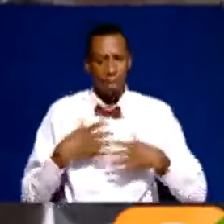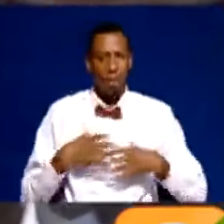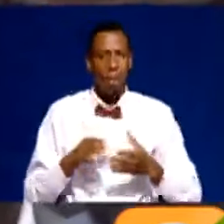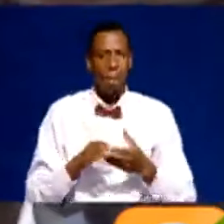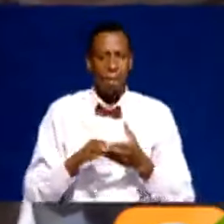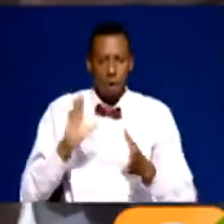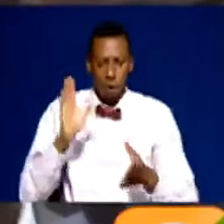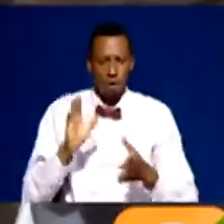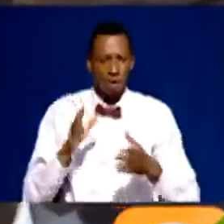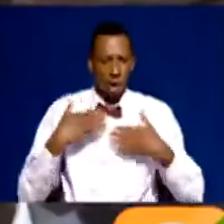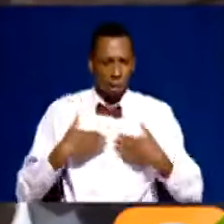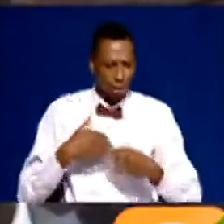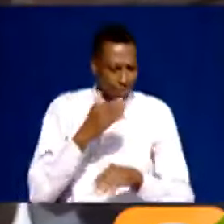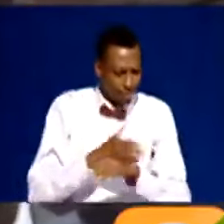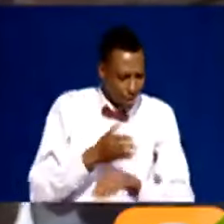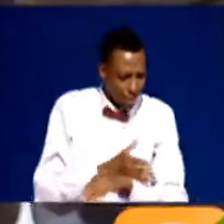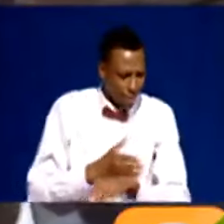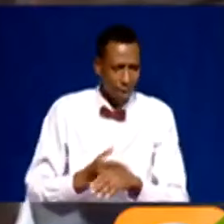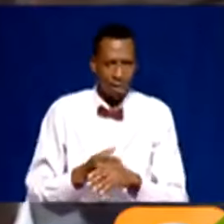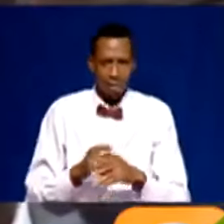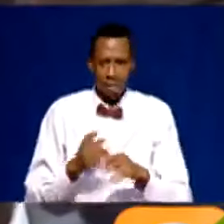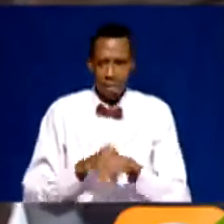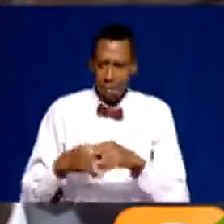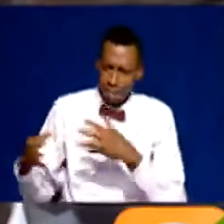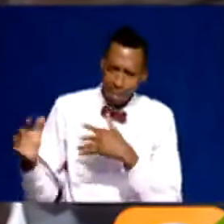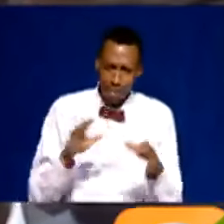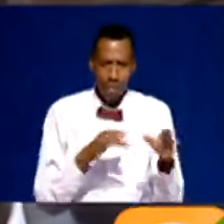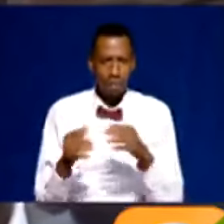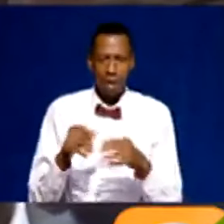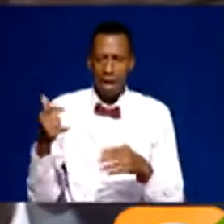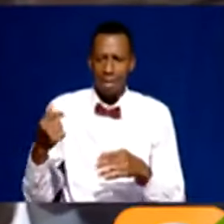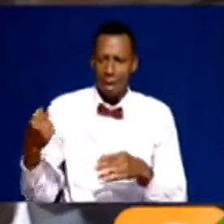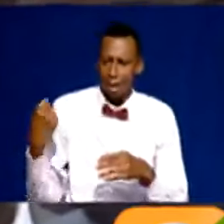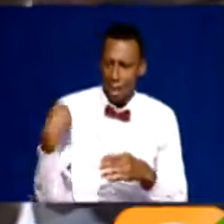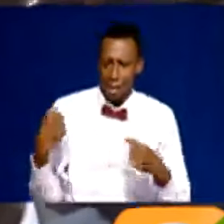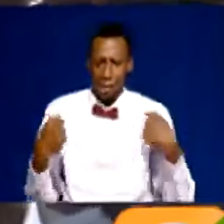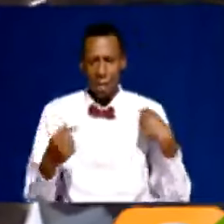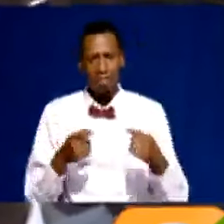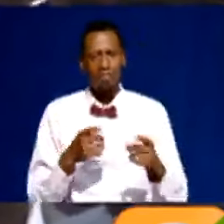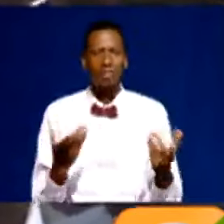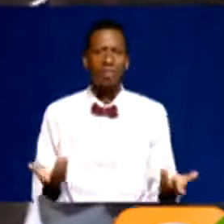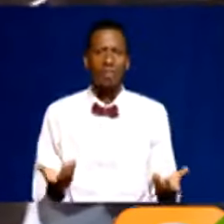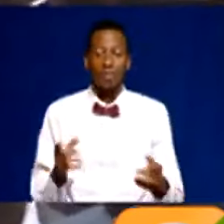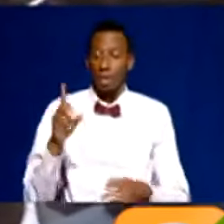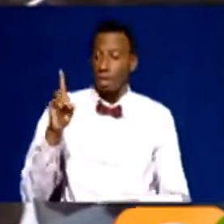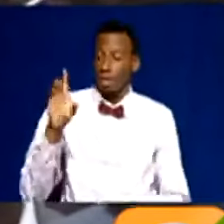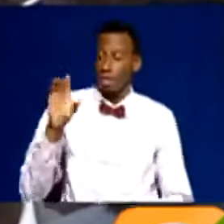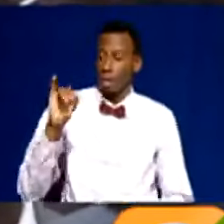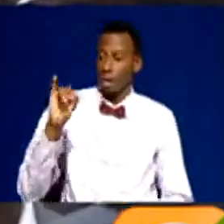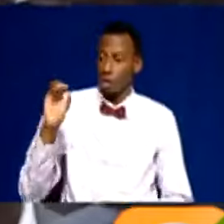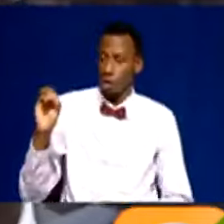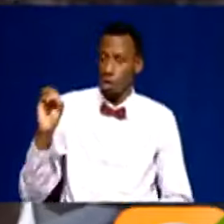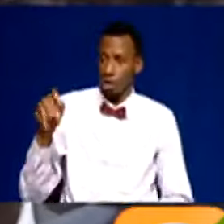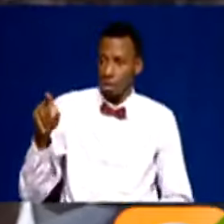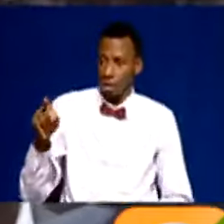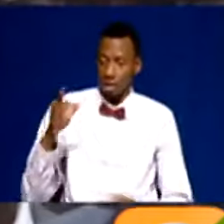resulting stampede. Some, including the governor's security detail, suffered gunshot wounds. And the DCIO here has confirmed to me that that gentleman